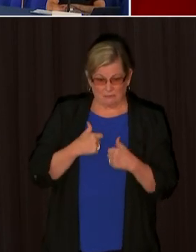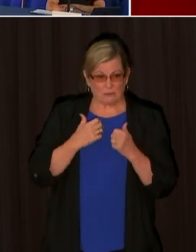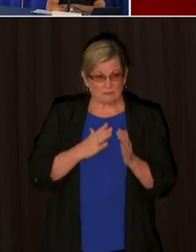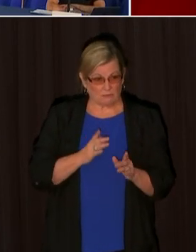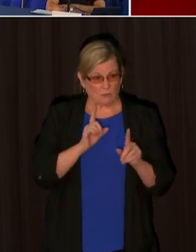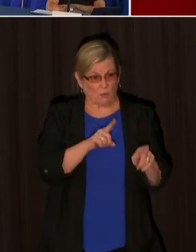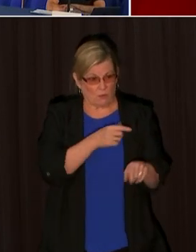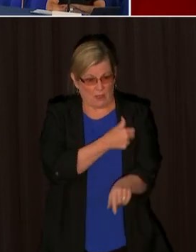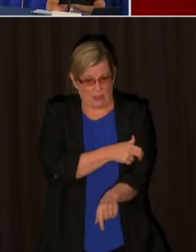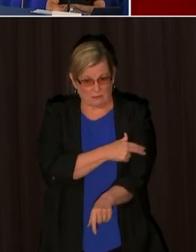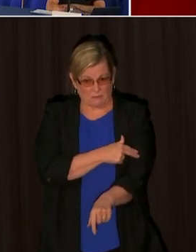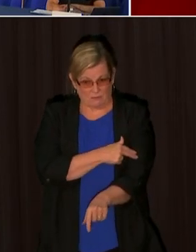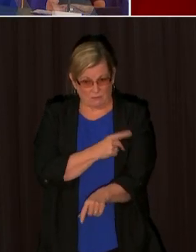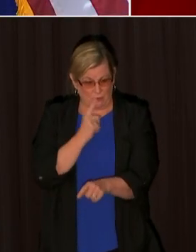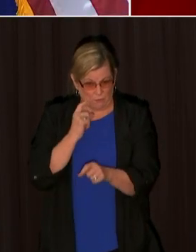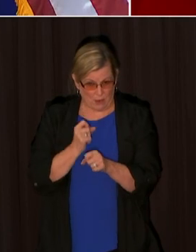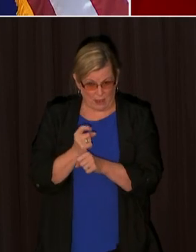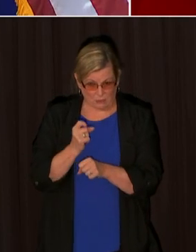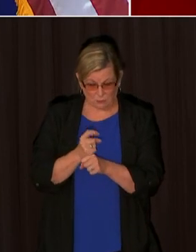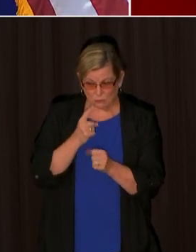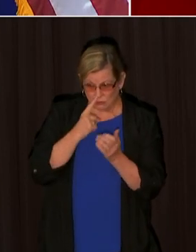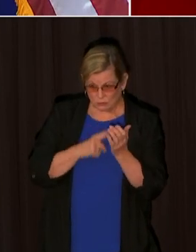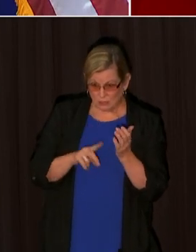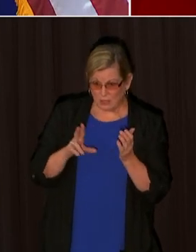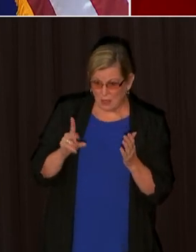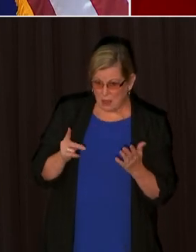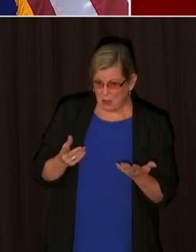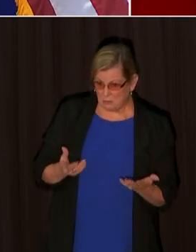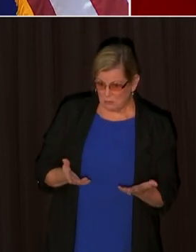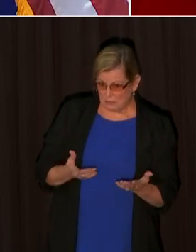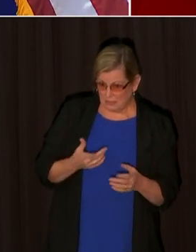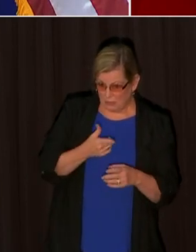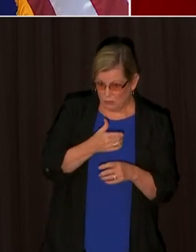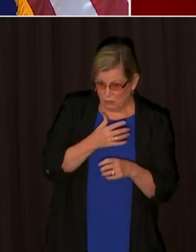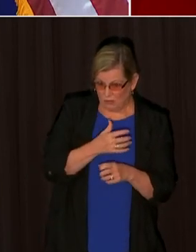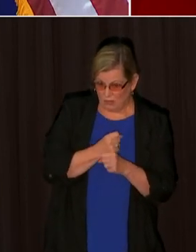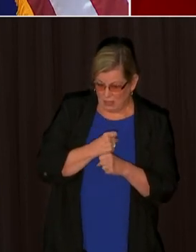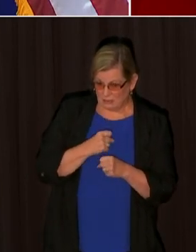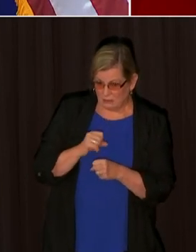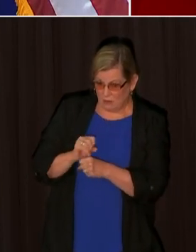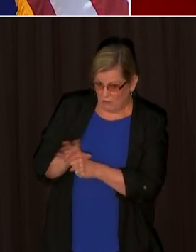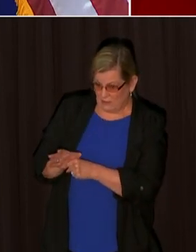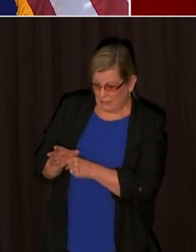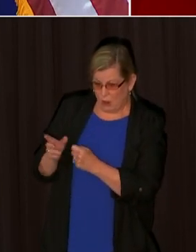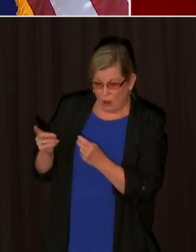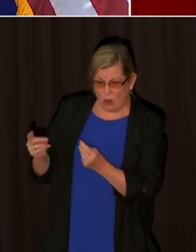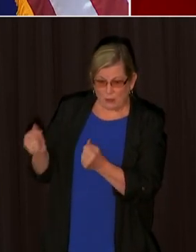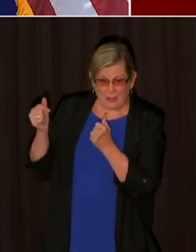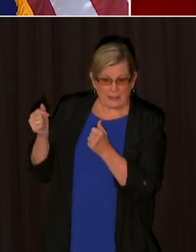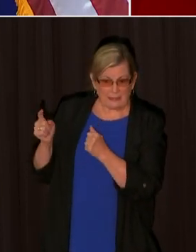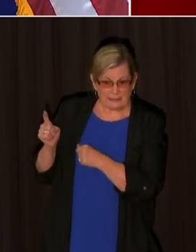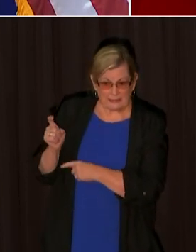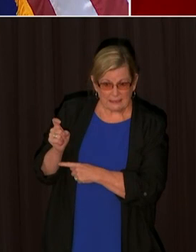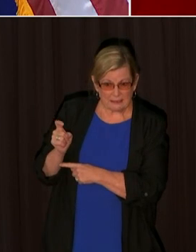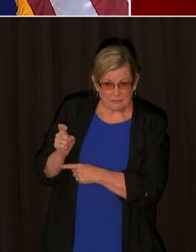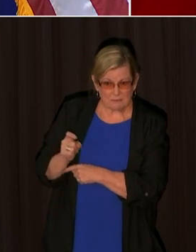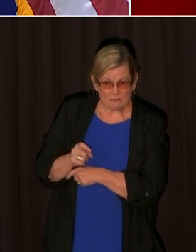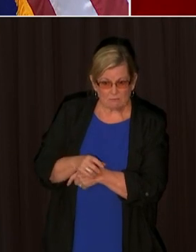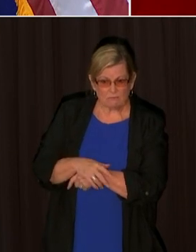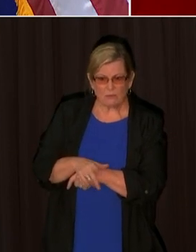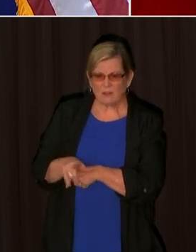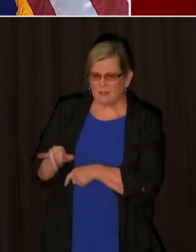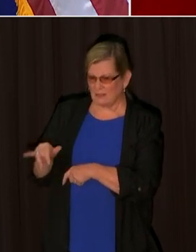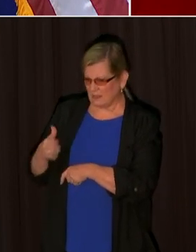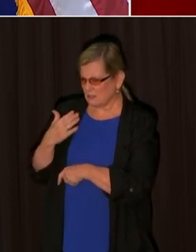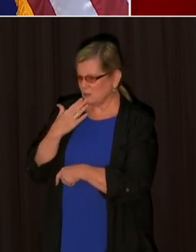district? So this is a great question that you asked, James, and the mayor has presented the data in terms of the number